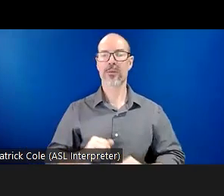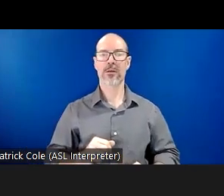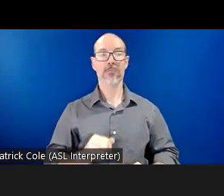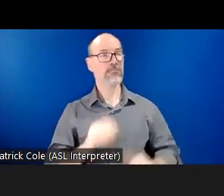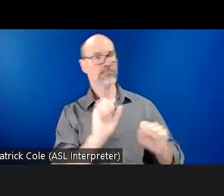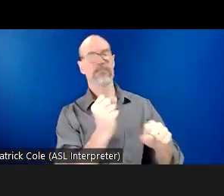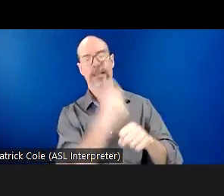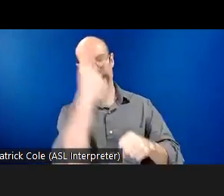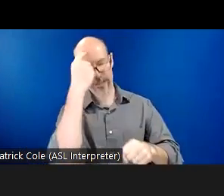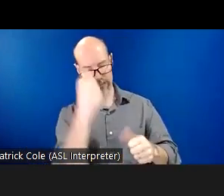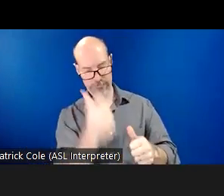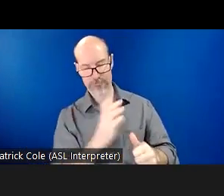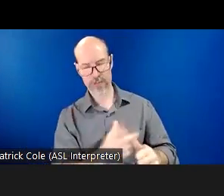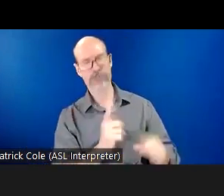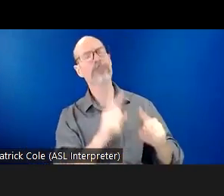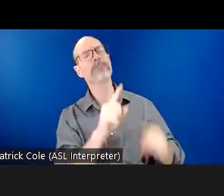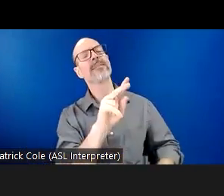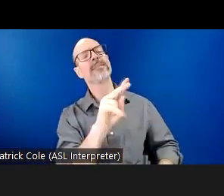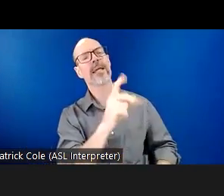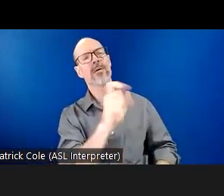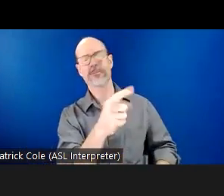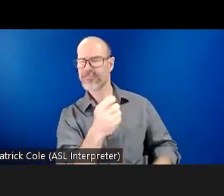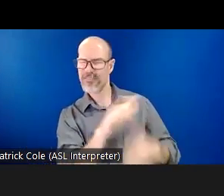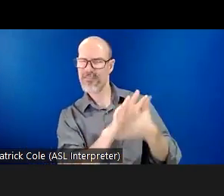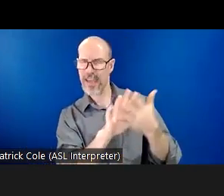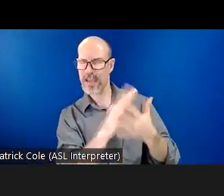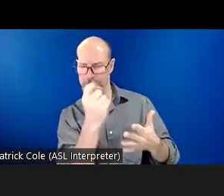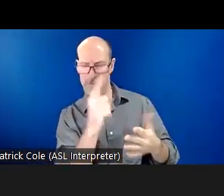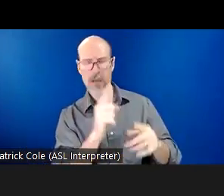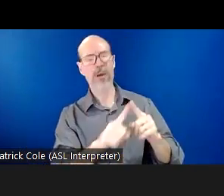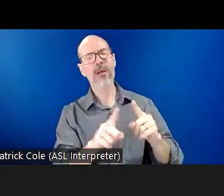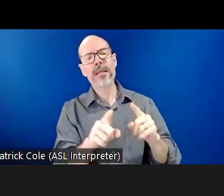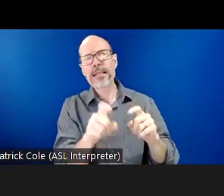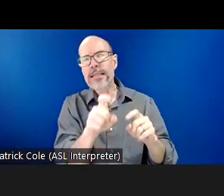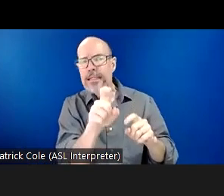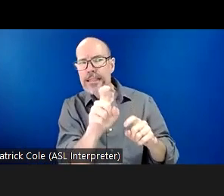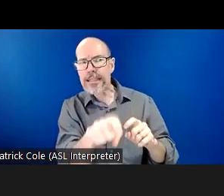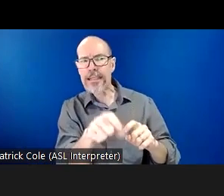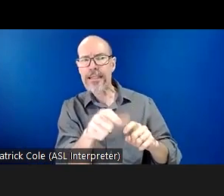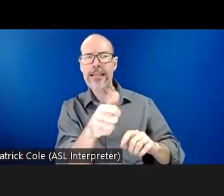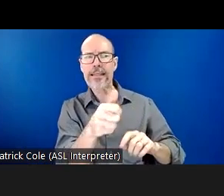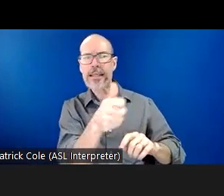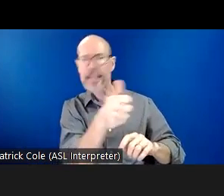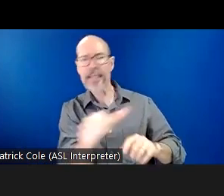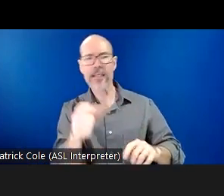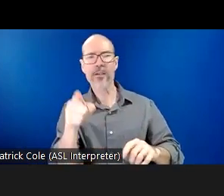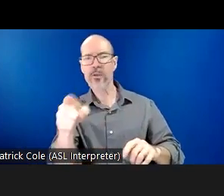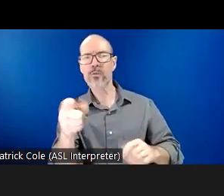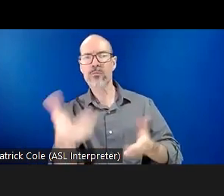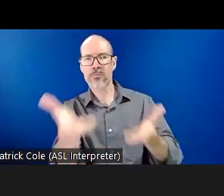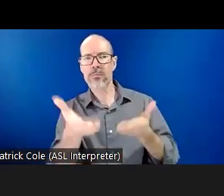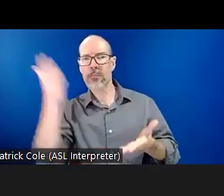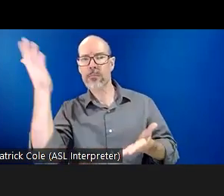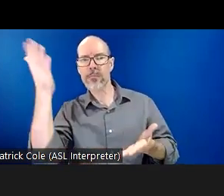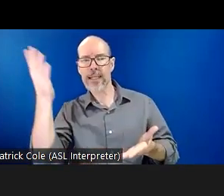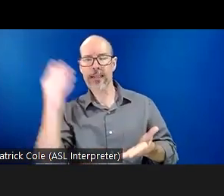very vague, but is there a need for, in any of what you just presented, is